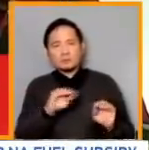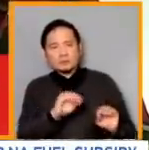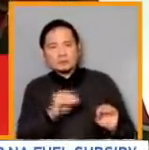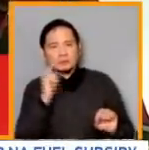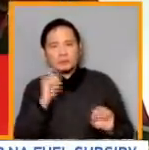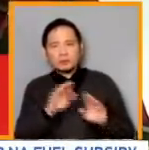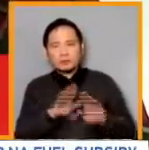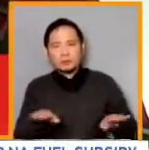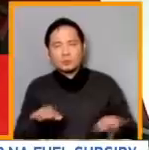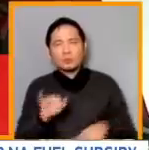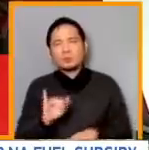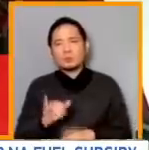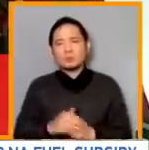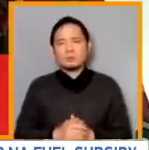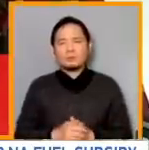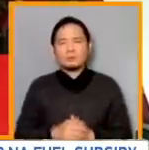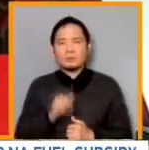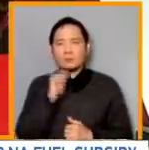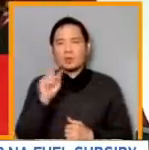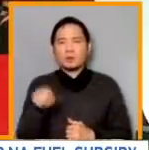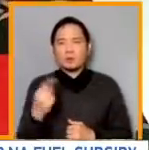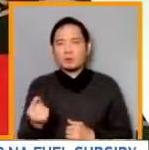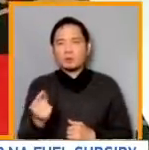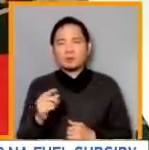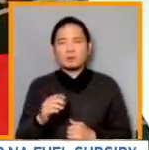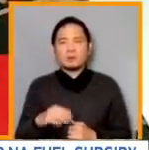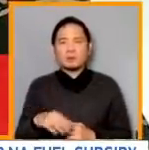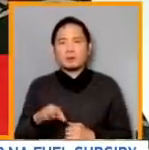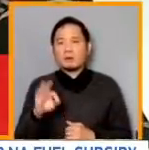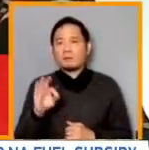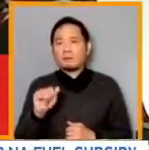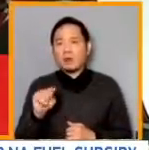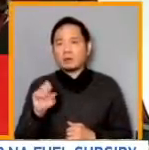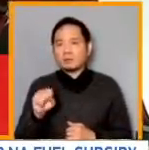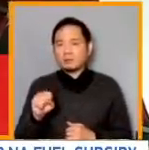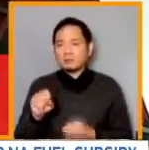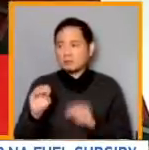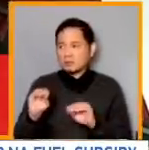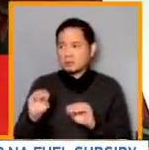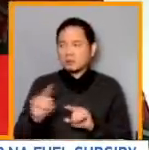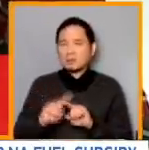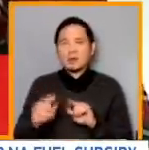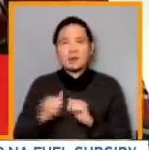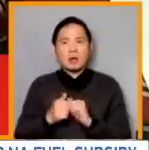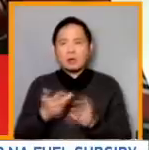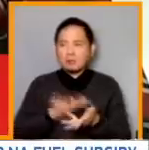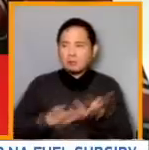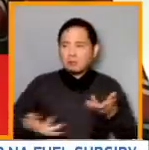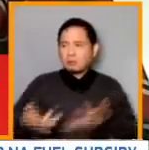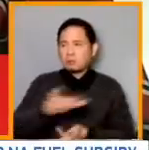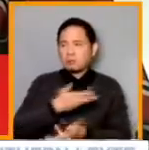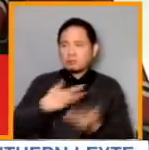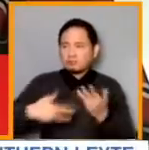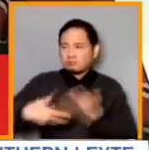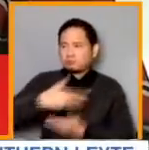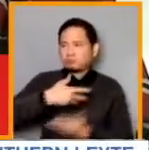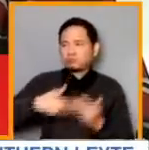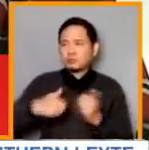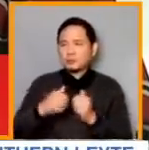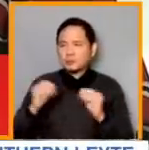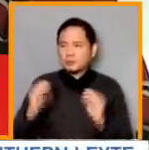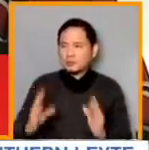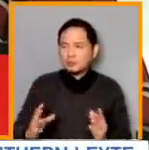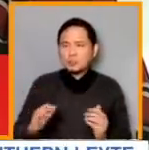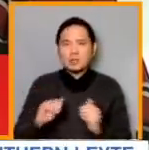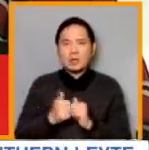only facts but also how to deal with each other, whether teachers, whether